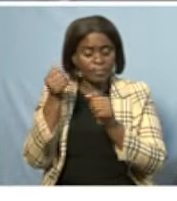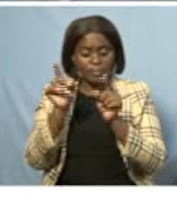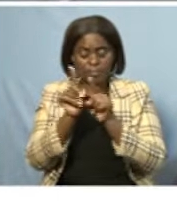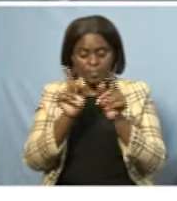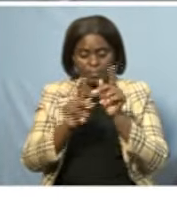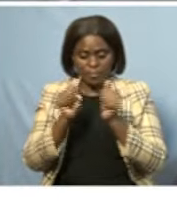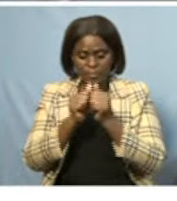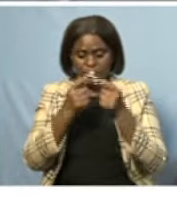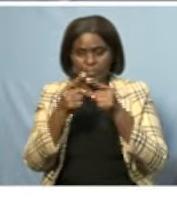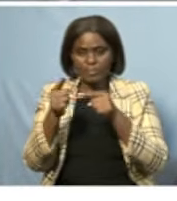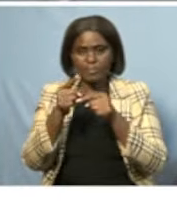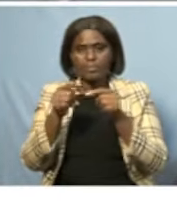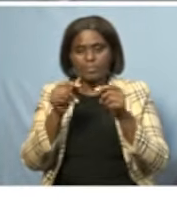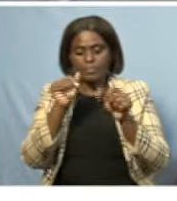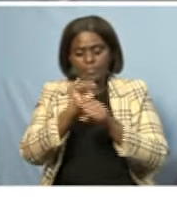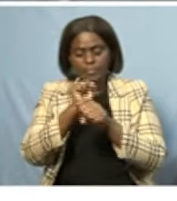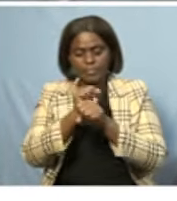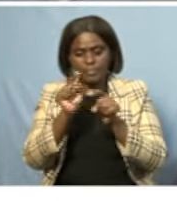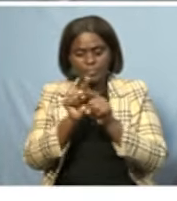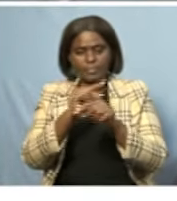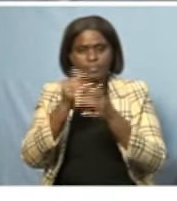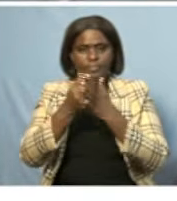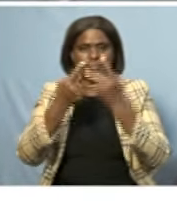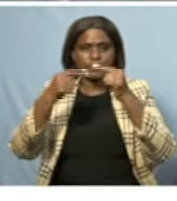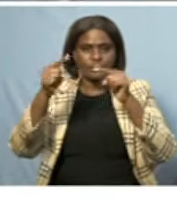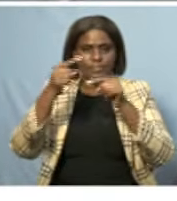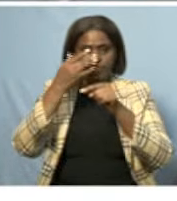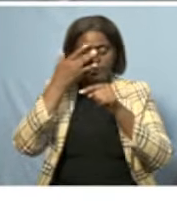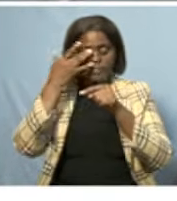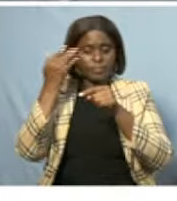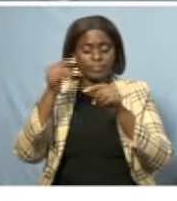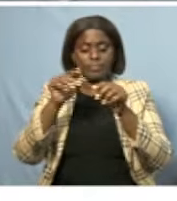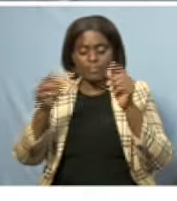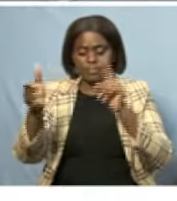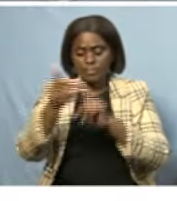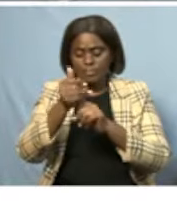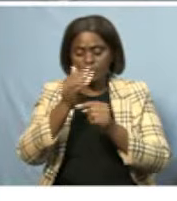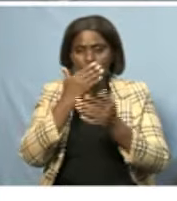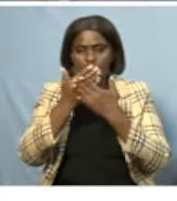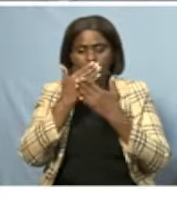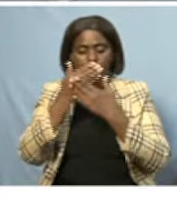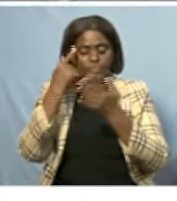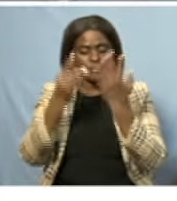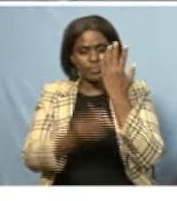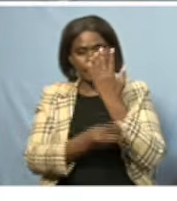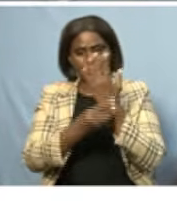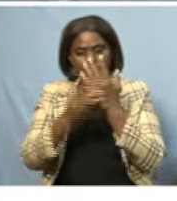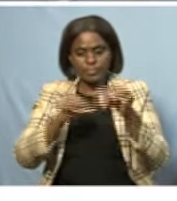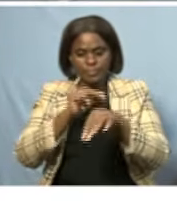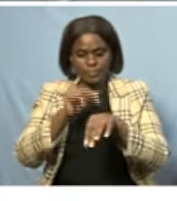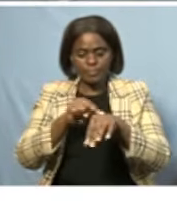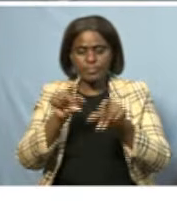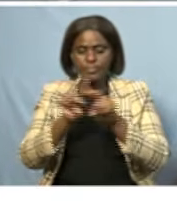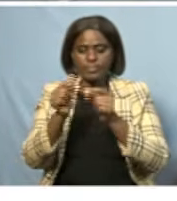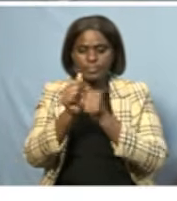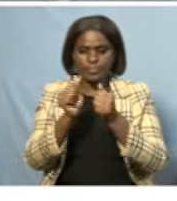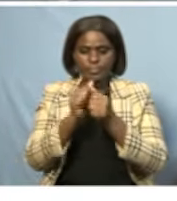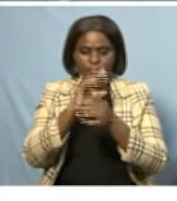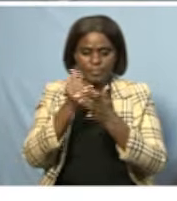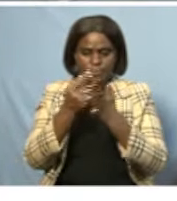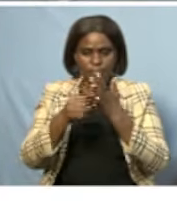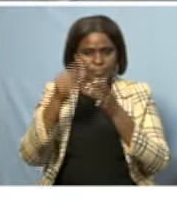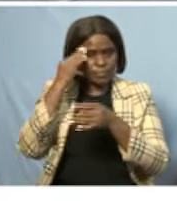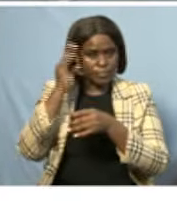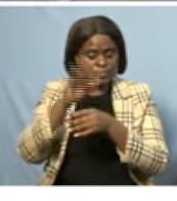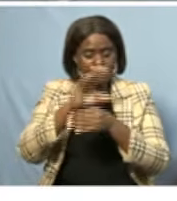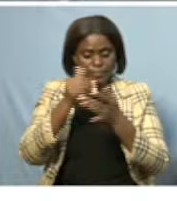our diverse backgrounds and perspectives to achieve a common goal for the development of our nation. It's about recognizing that